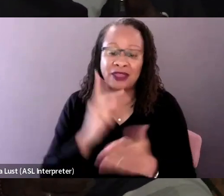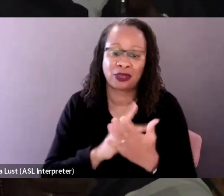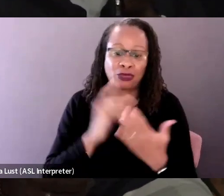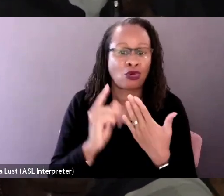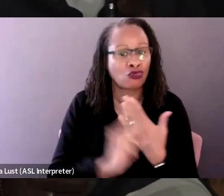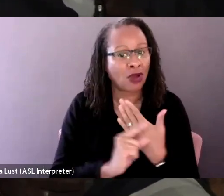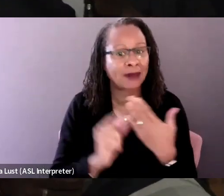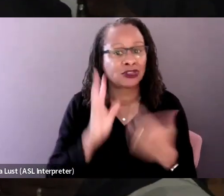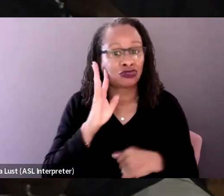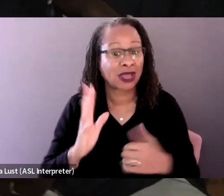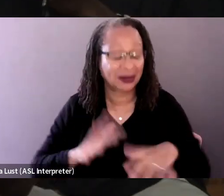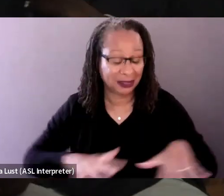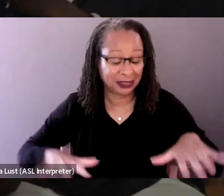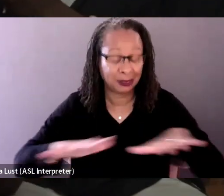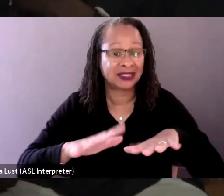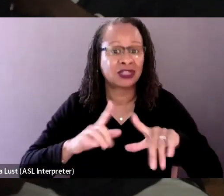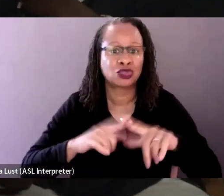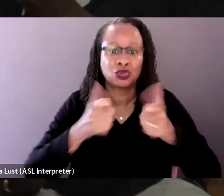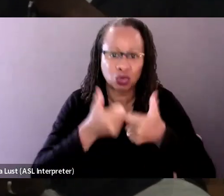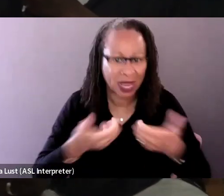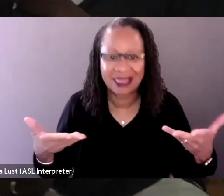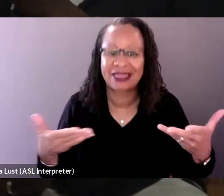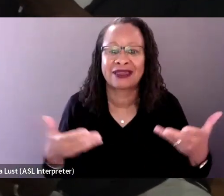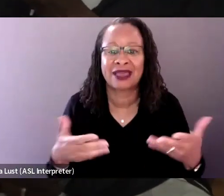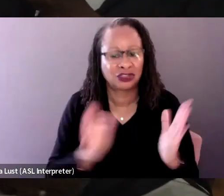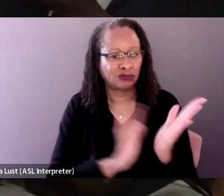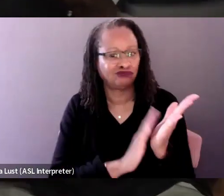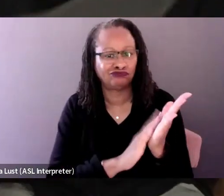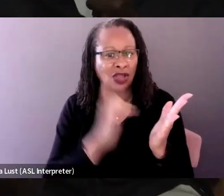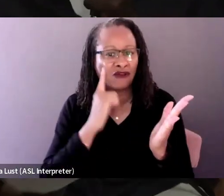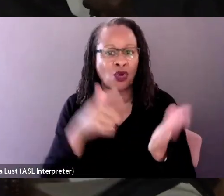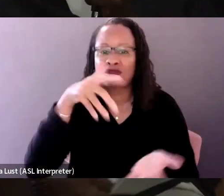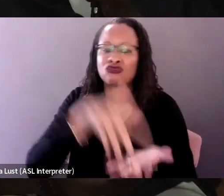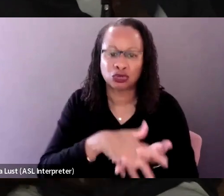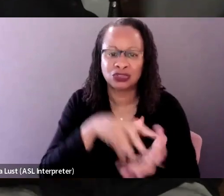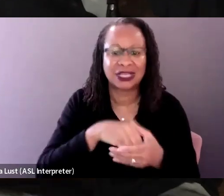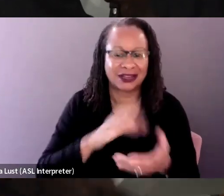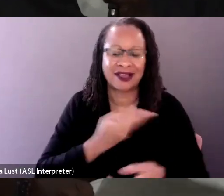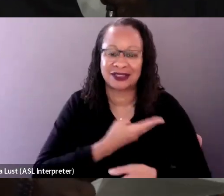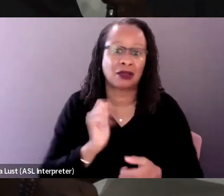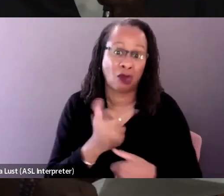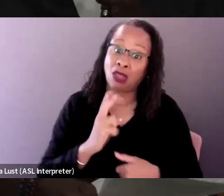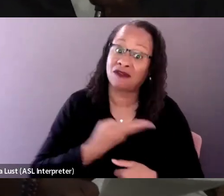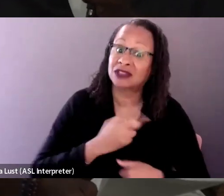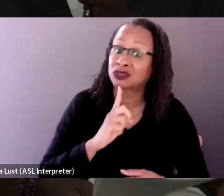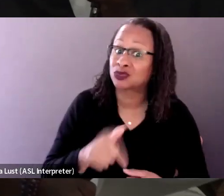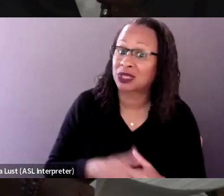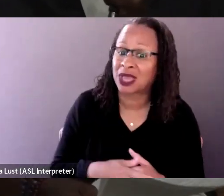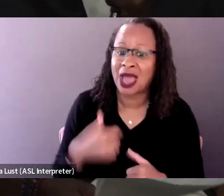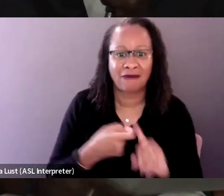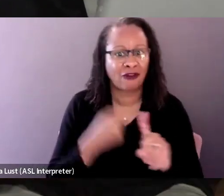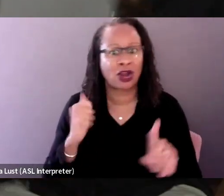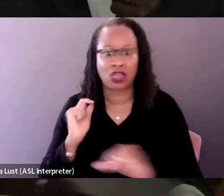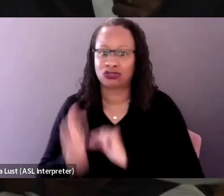do anything. So let's really give it up for those roots in us and all of us. I mean, I come back from another generation of